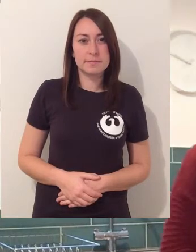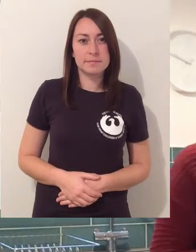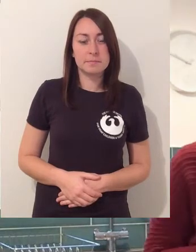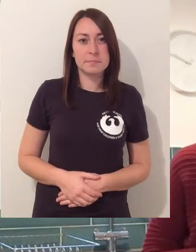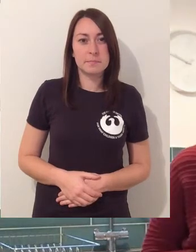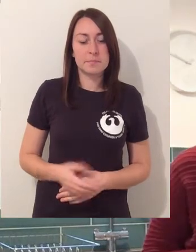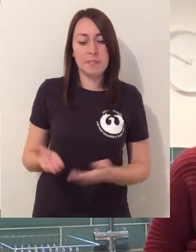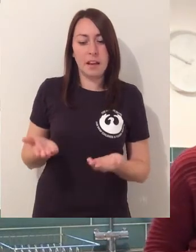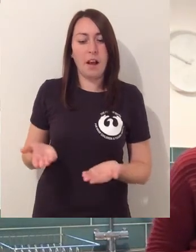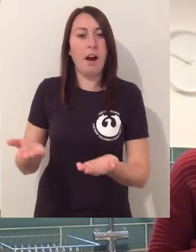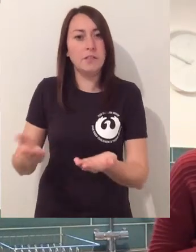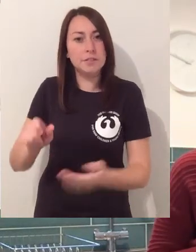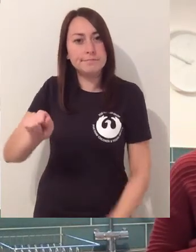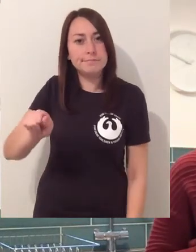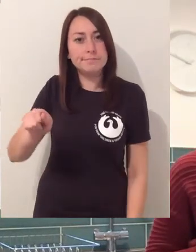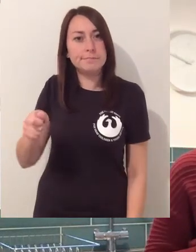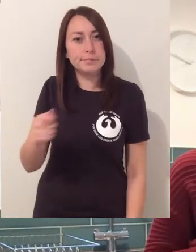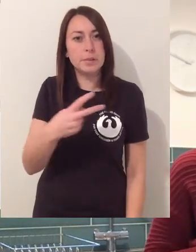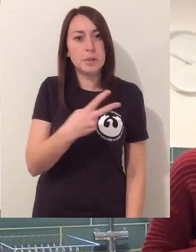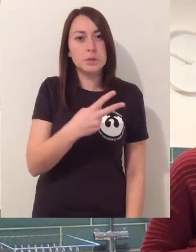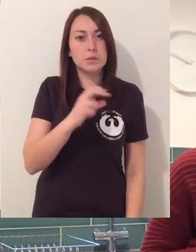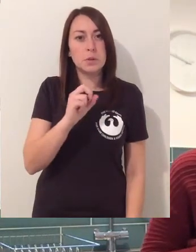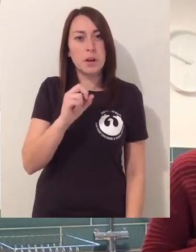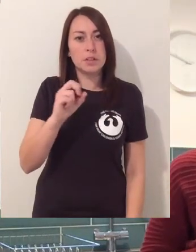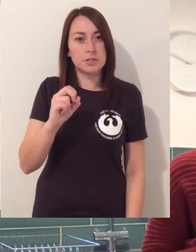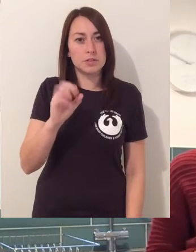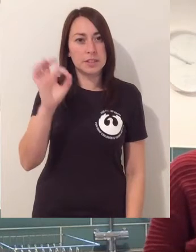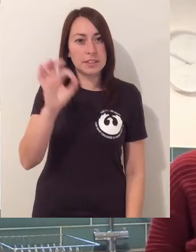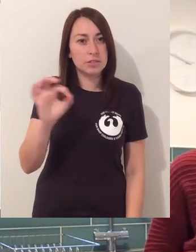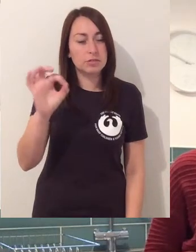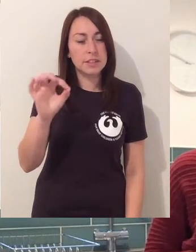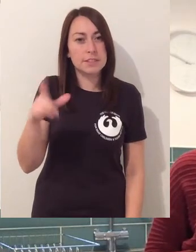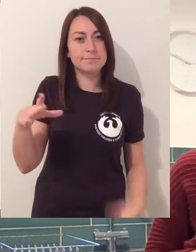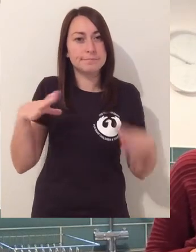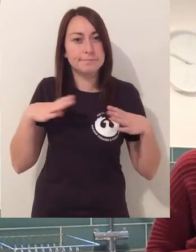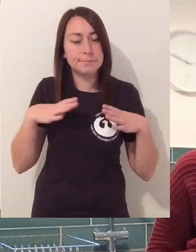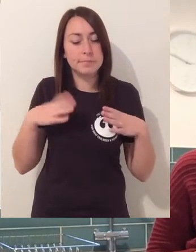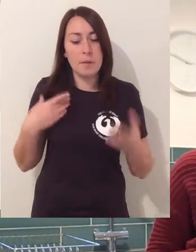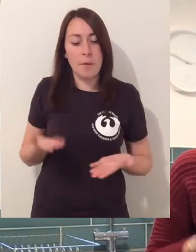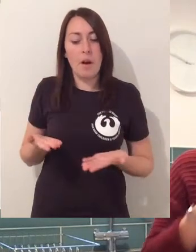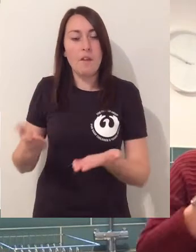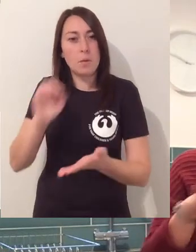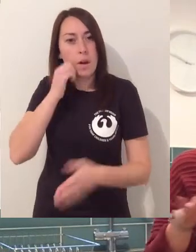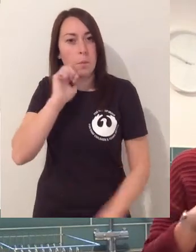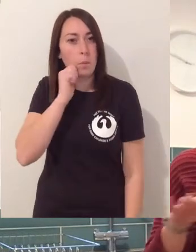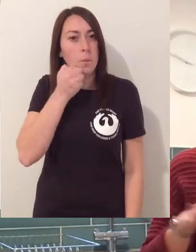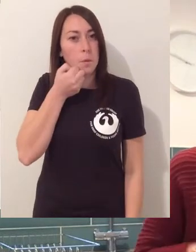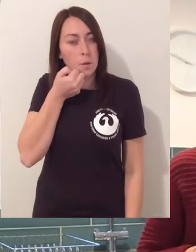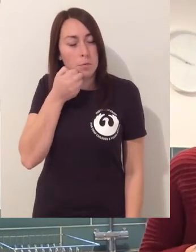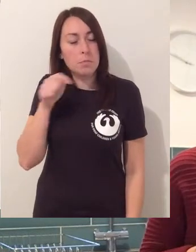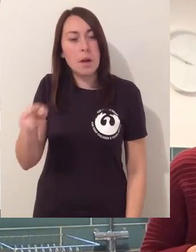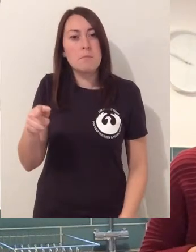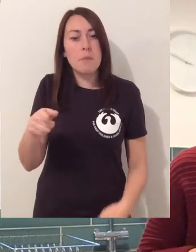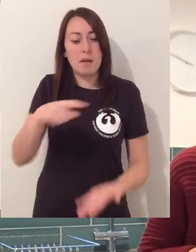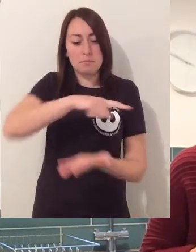Whilst you're over at the oven, also pop your oven on to 200 degrees. I'm going to put mine in the oven so it warms up. If you like a crispier top